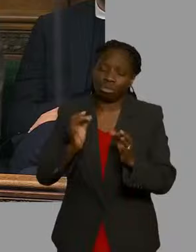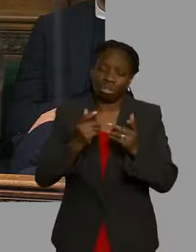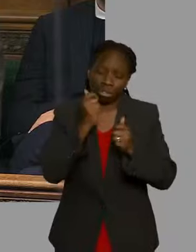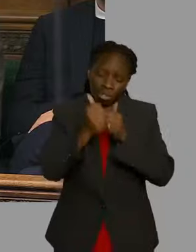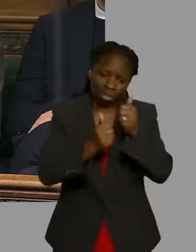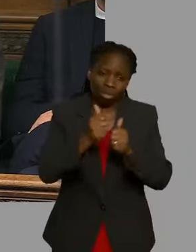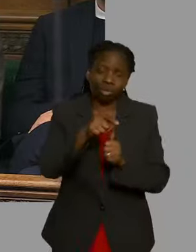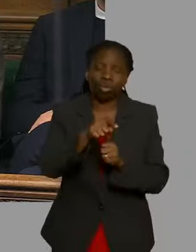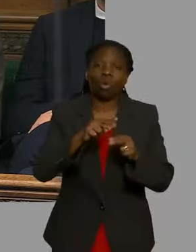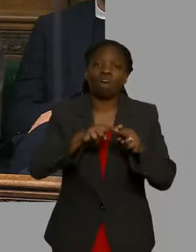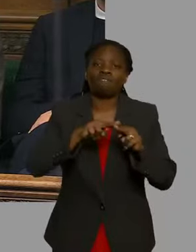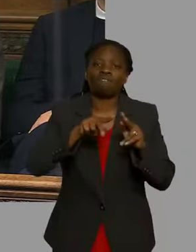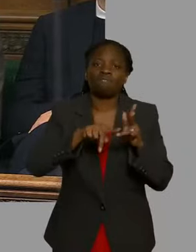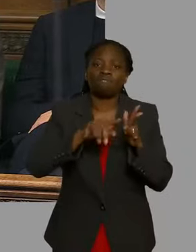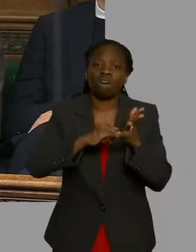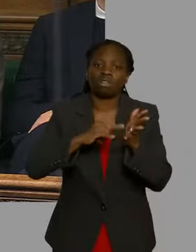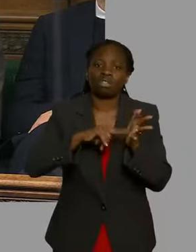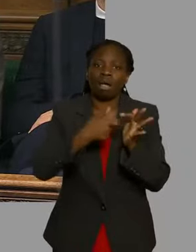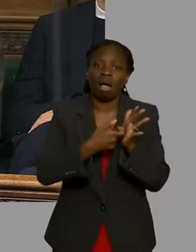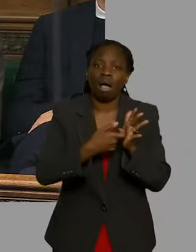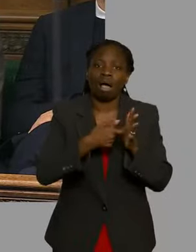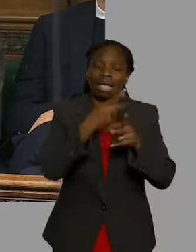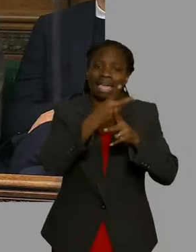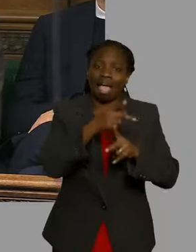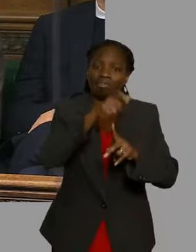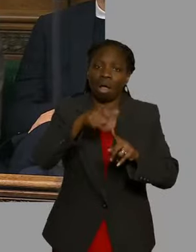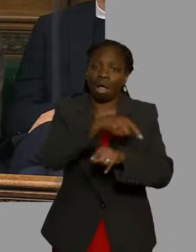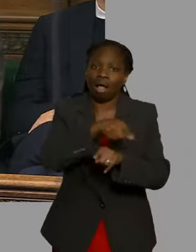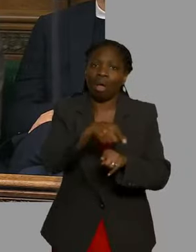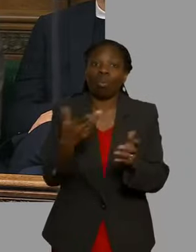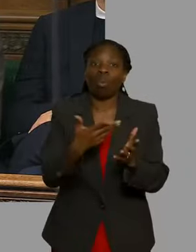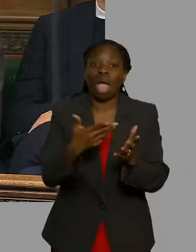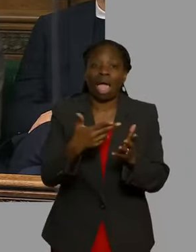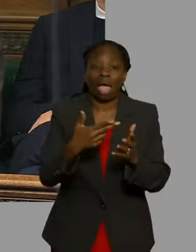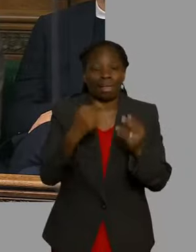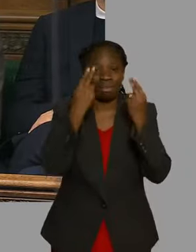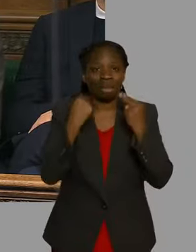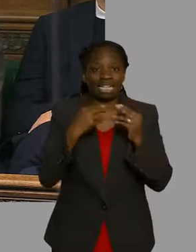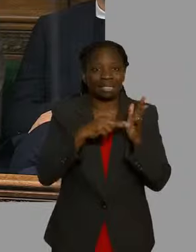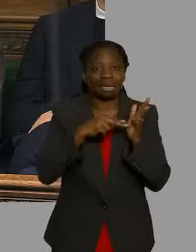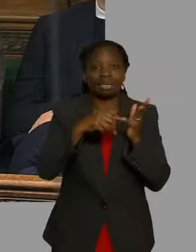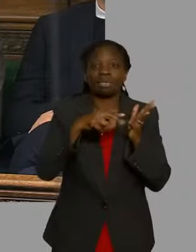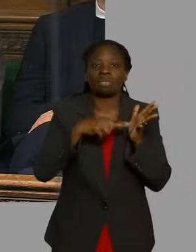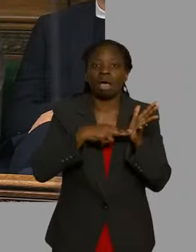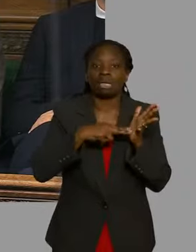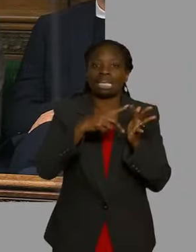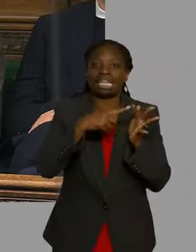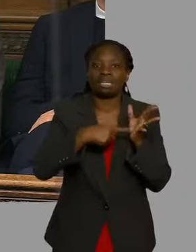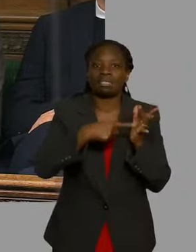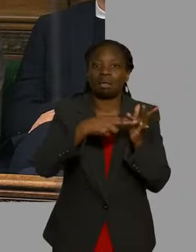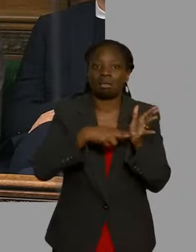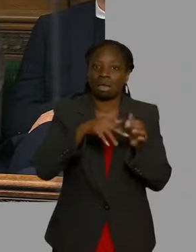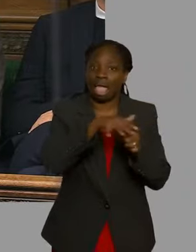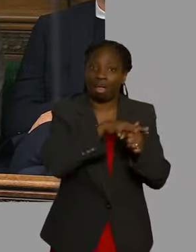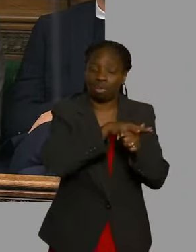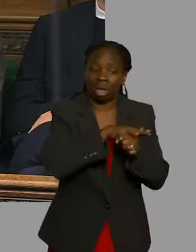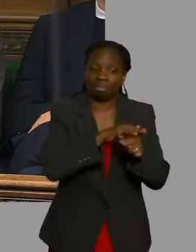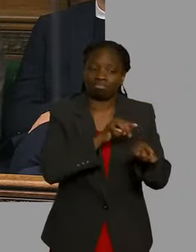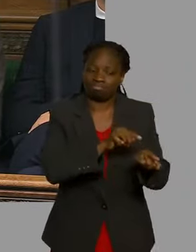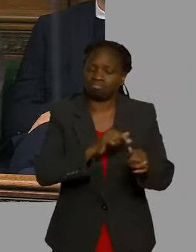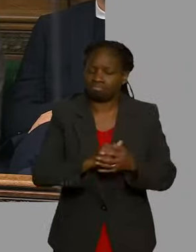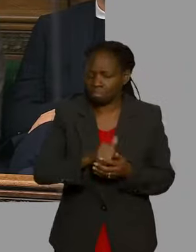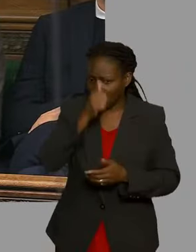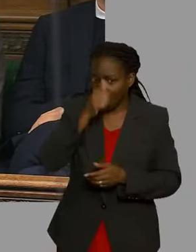play. We know that their care transforms lives, but the foster carers in Nuneaton tell me that there simply isn't the